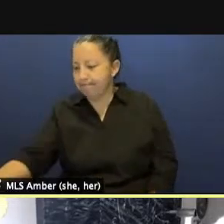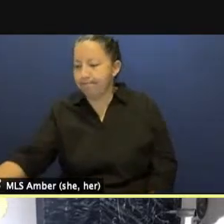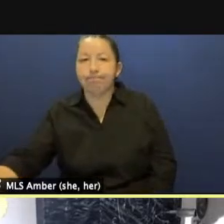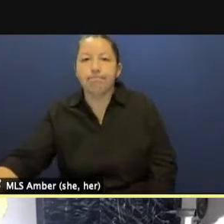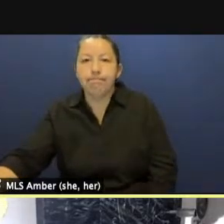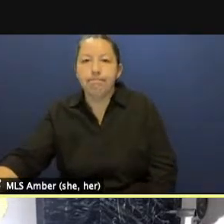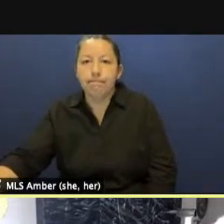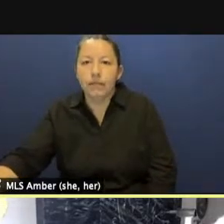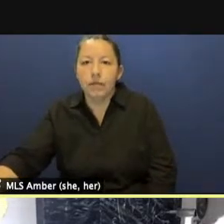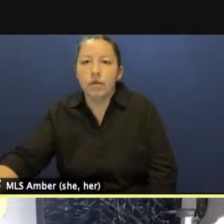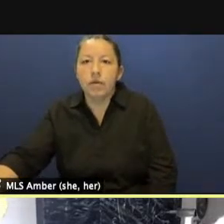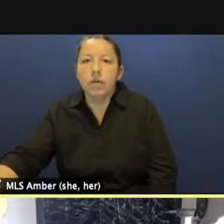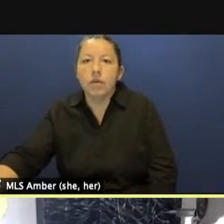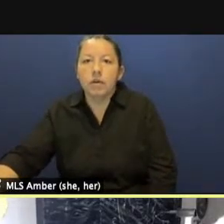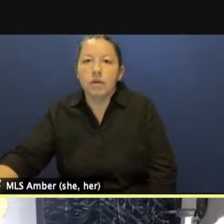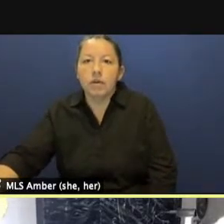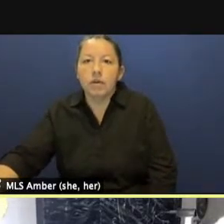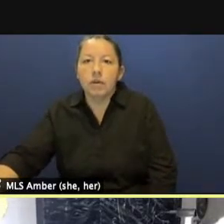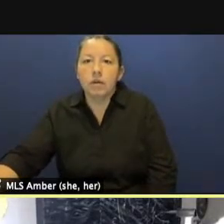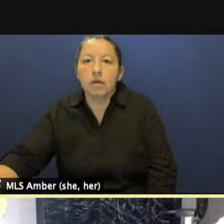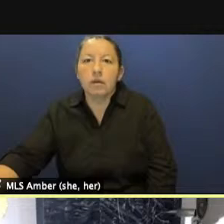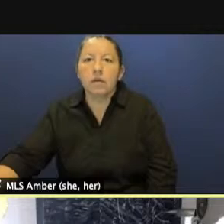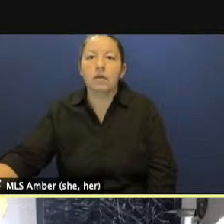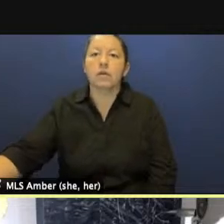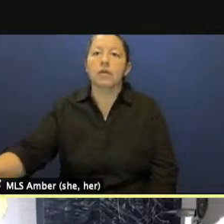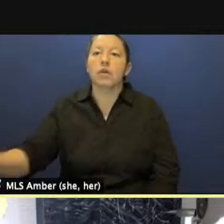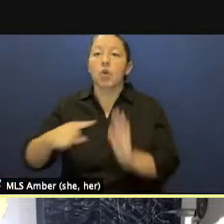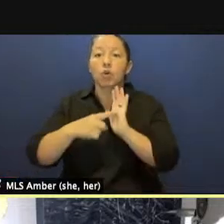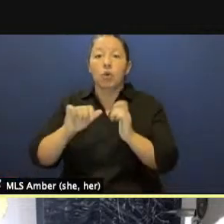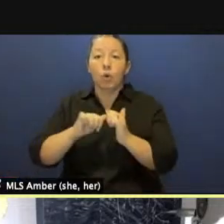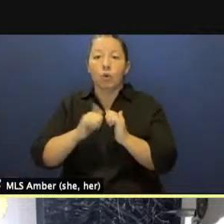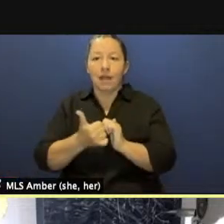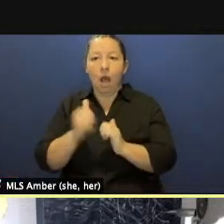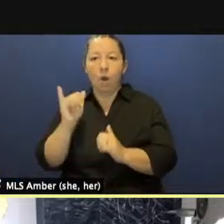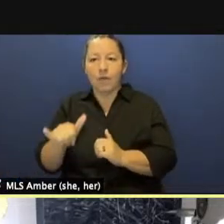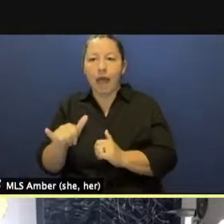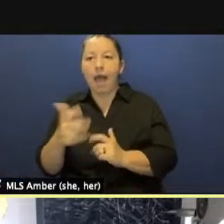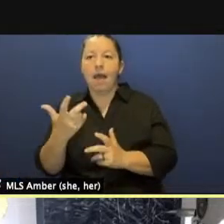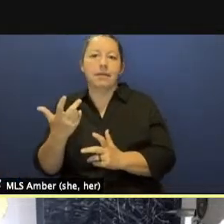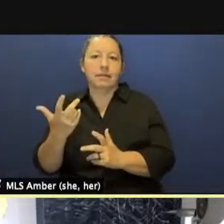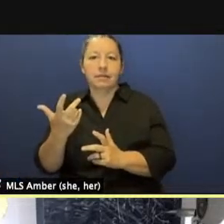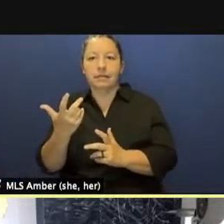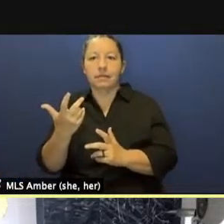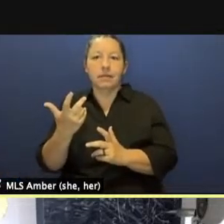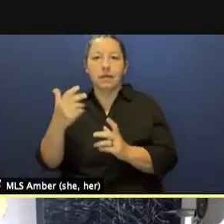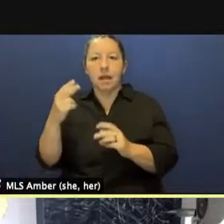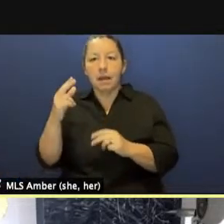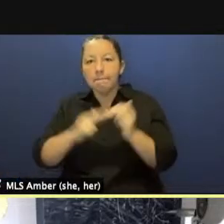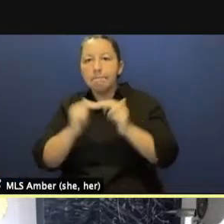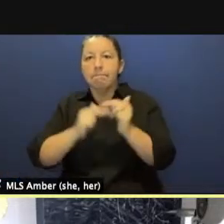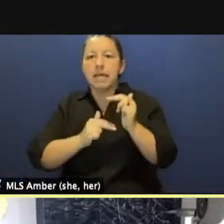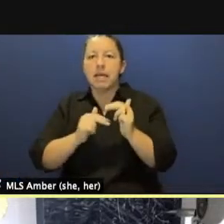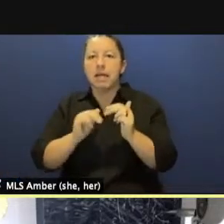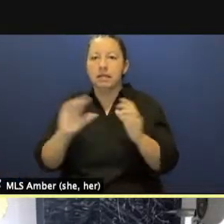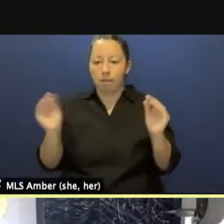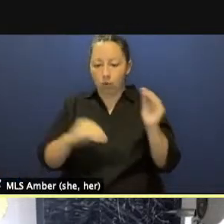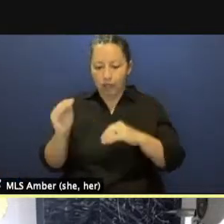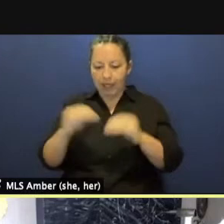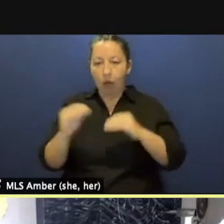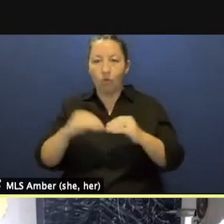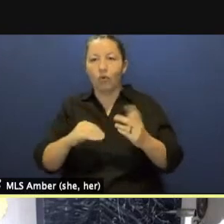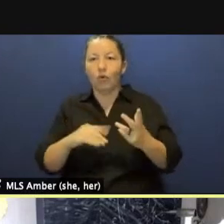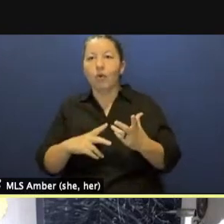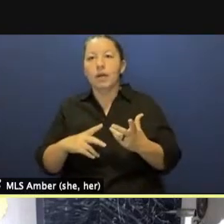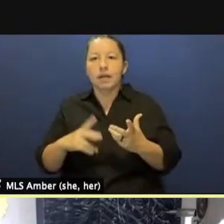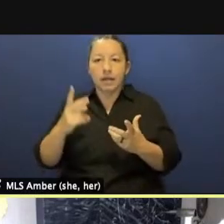And this just essentially illustrates how this is assembled, and the base of the core sample